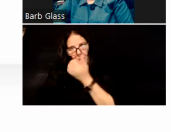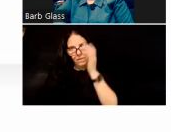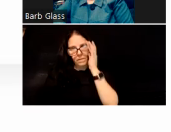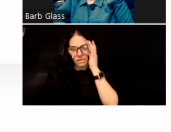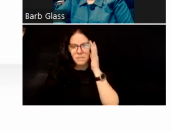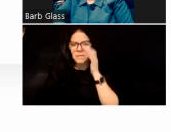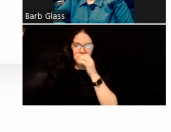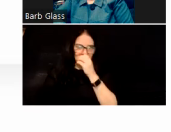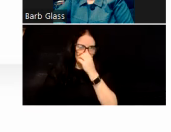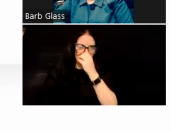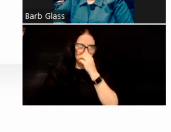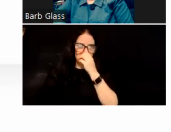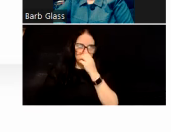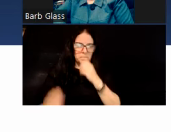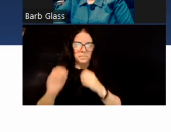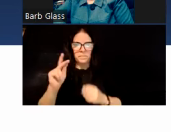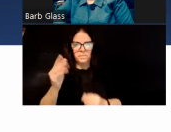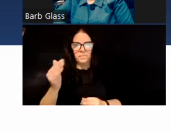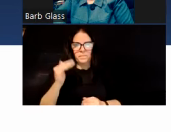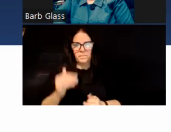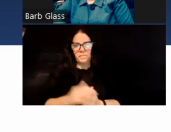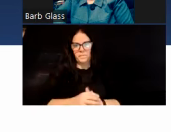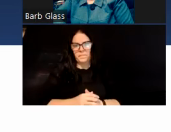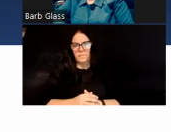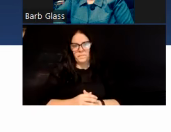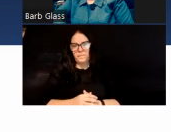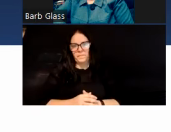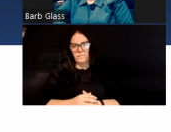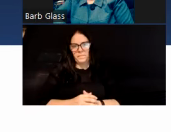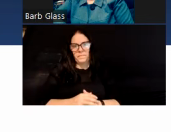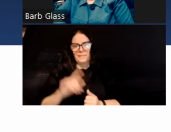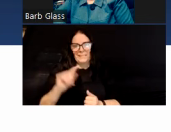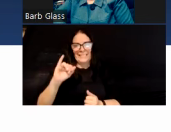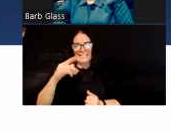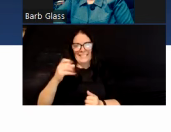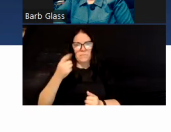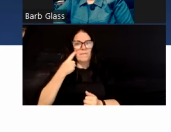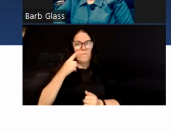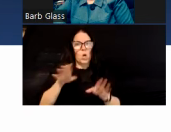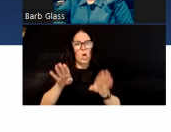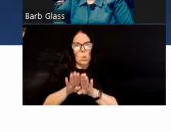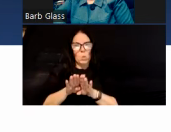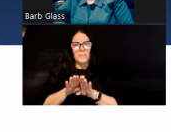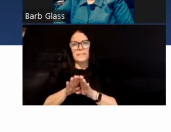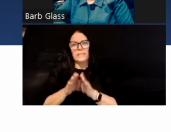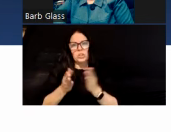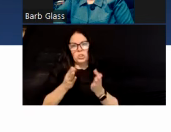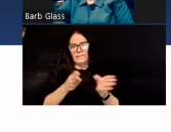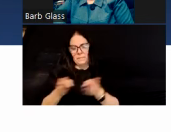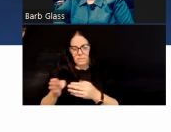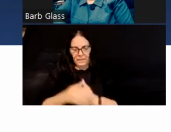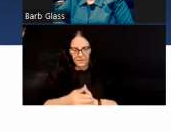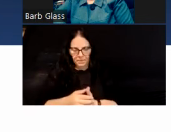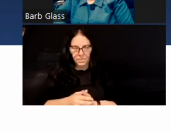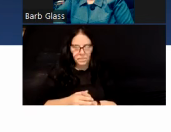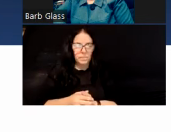Okay. Moving on to tips for closing a service plan. So the